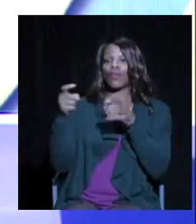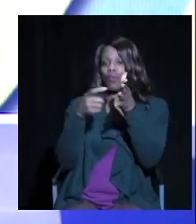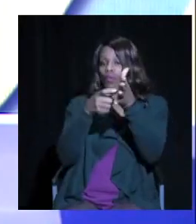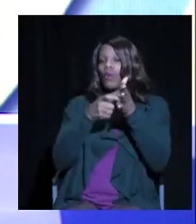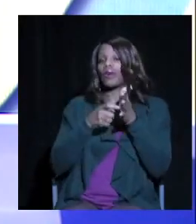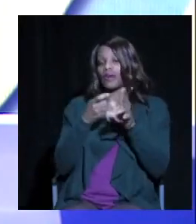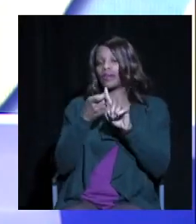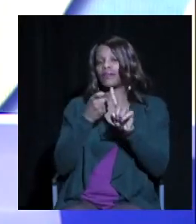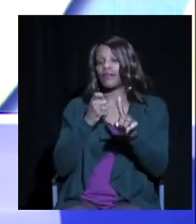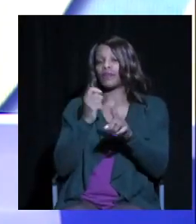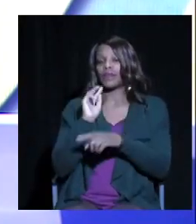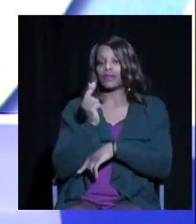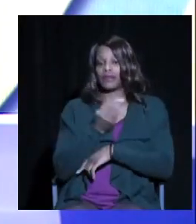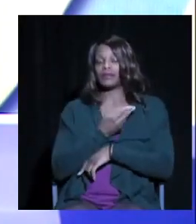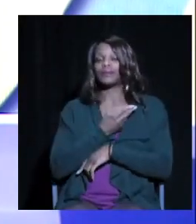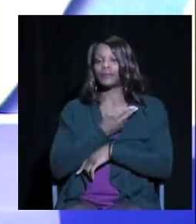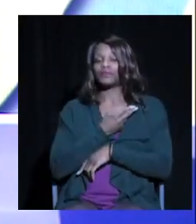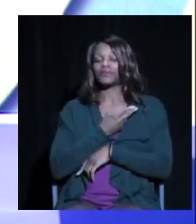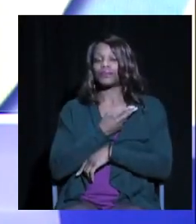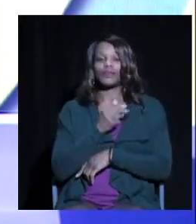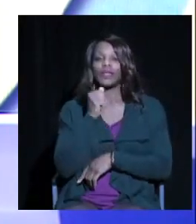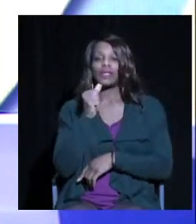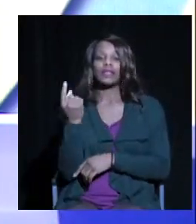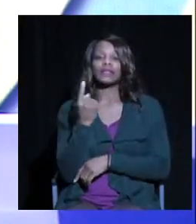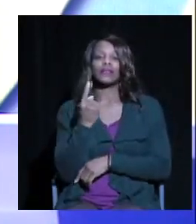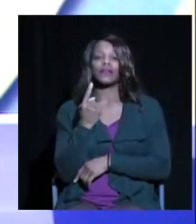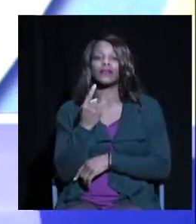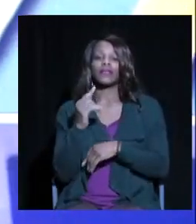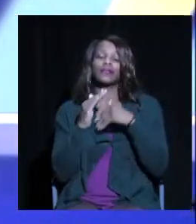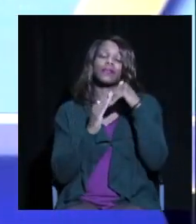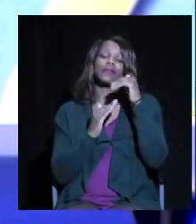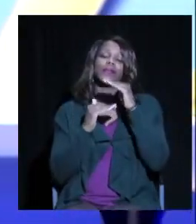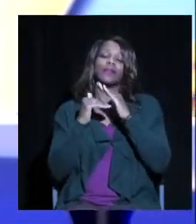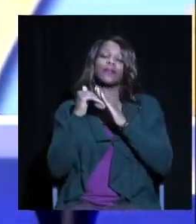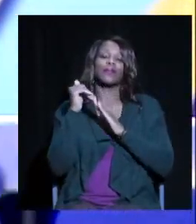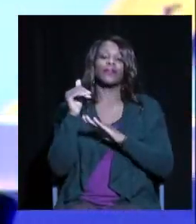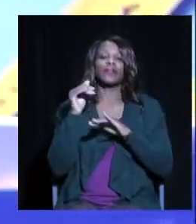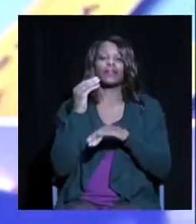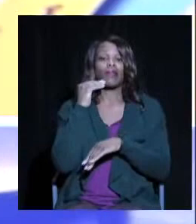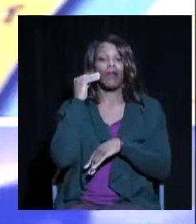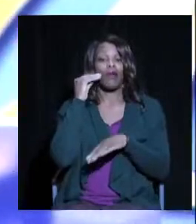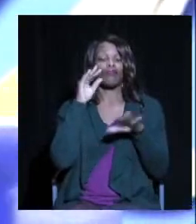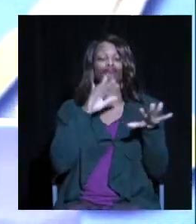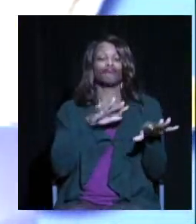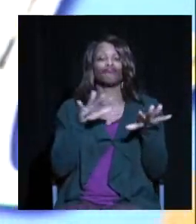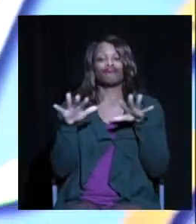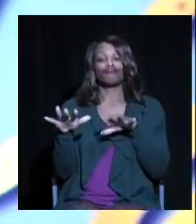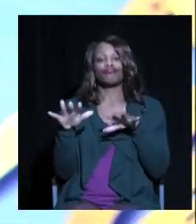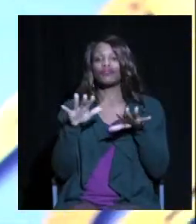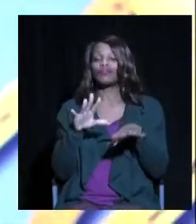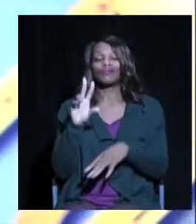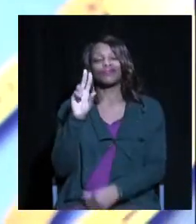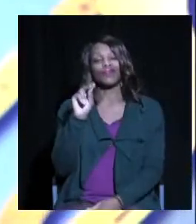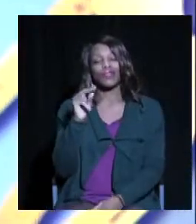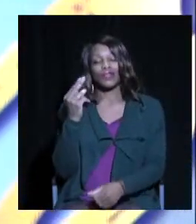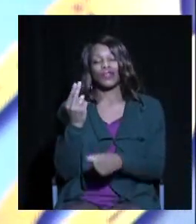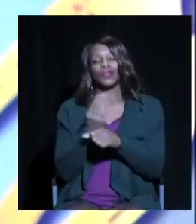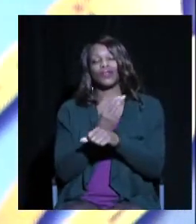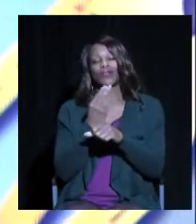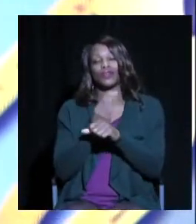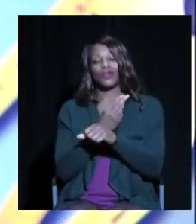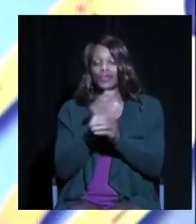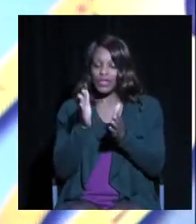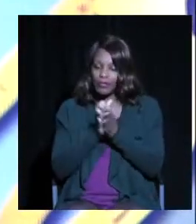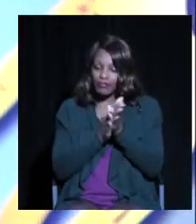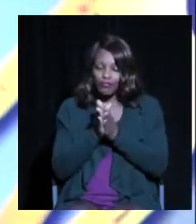tell us to sit back. It demands something of us. It's not something just to comfort us at the crib. It's something that we're supposed to use to fuel